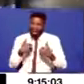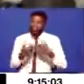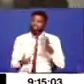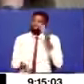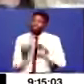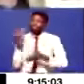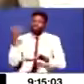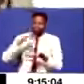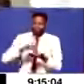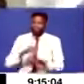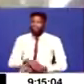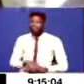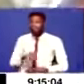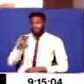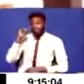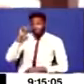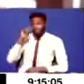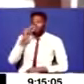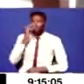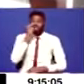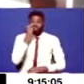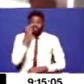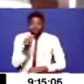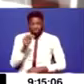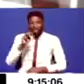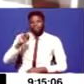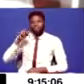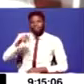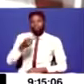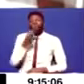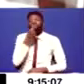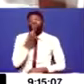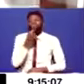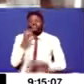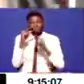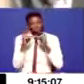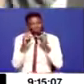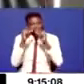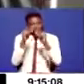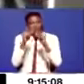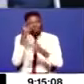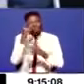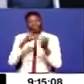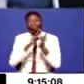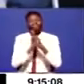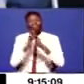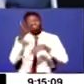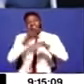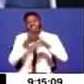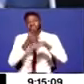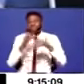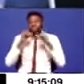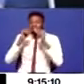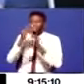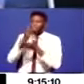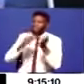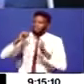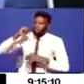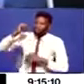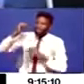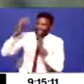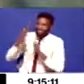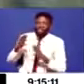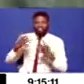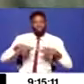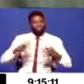of Parliament Abdul Somad Sharif Nasir has dismissed assertions that he is a project of some politicians and businessmen in